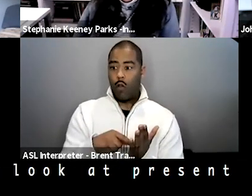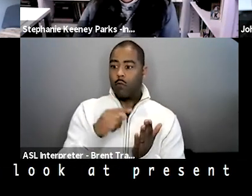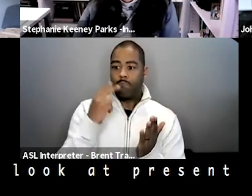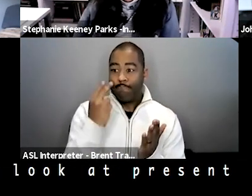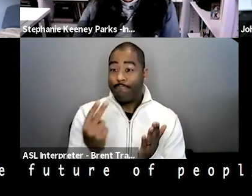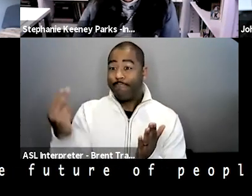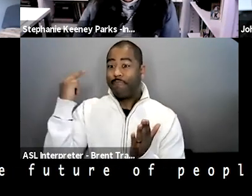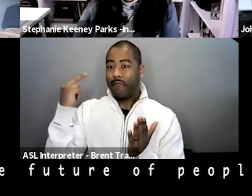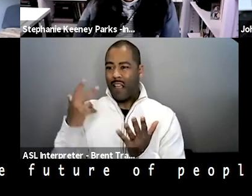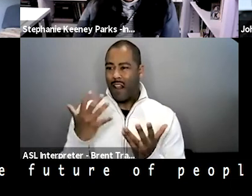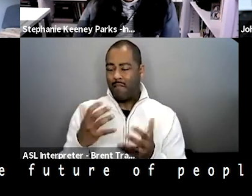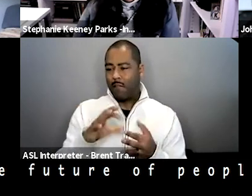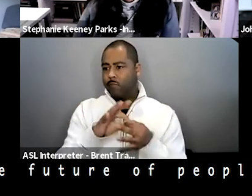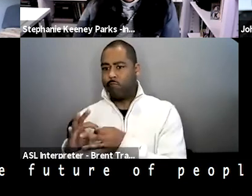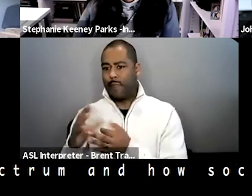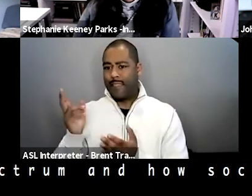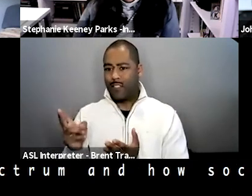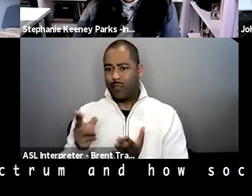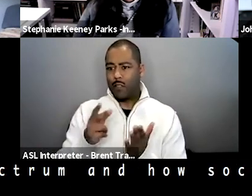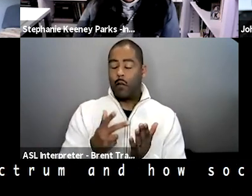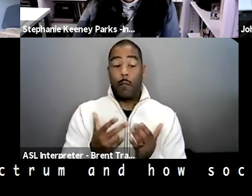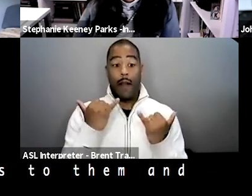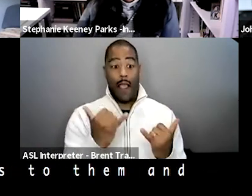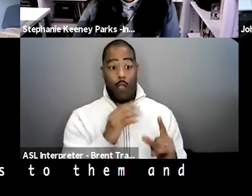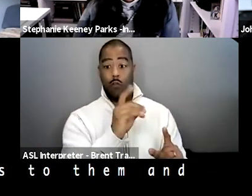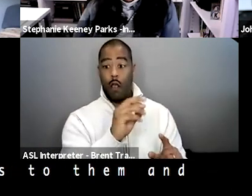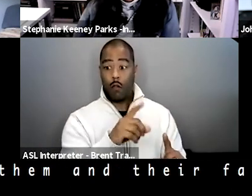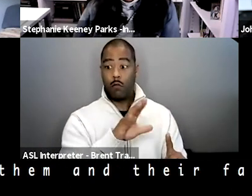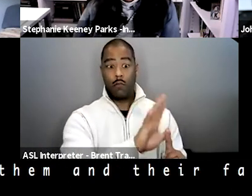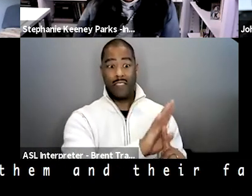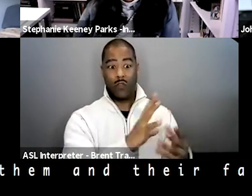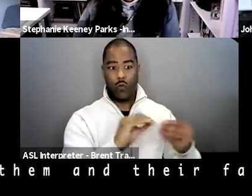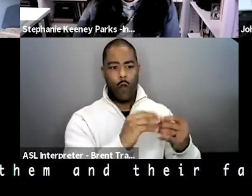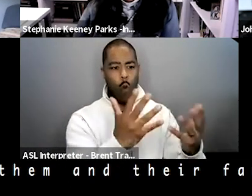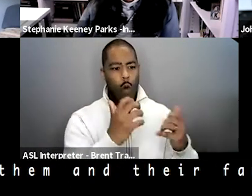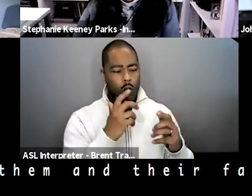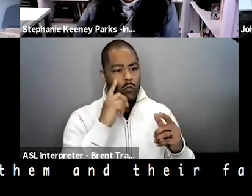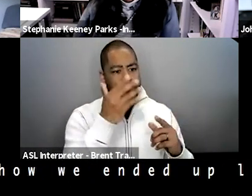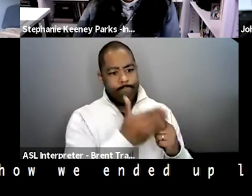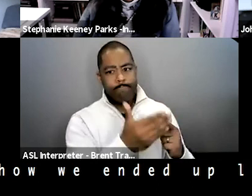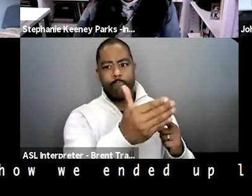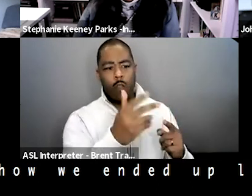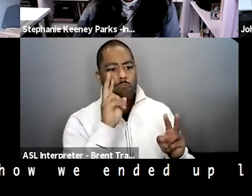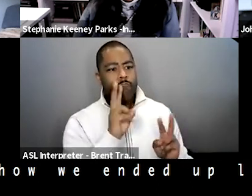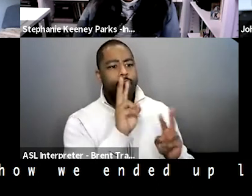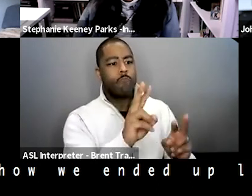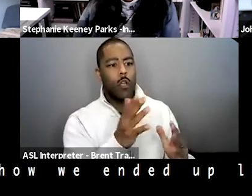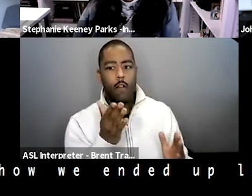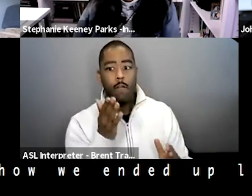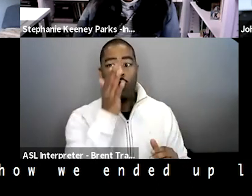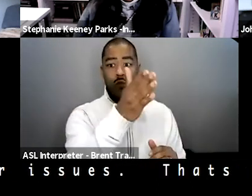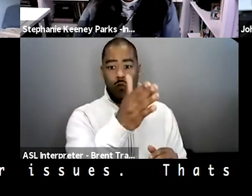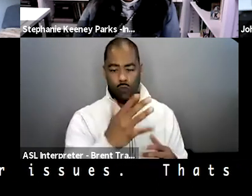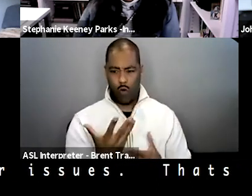the Donald story, to use it as a lens to look at the present day and even the future of people on the spectrum and how society responds to them and treats them and their